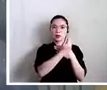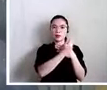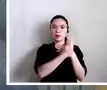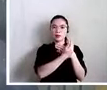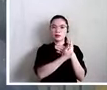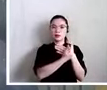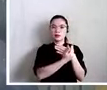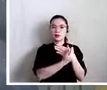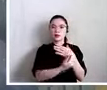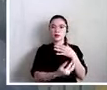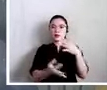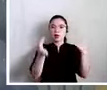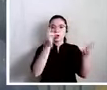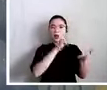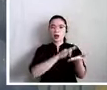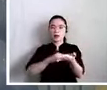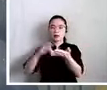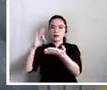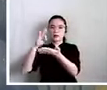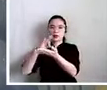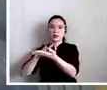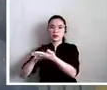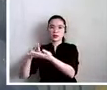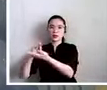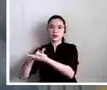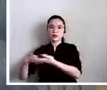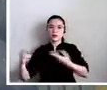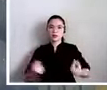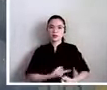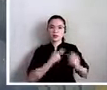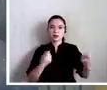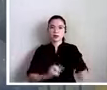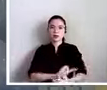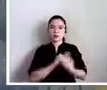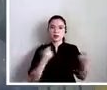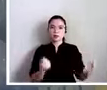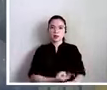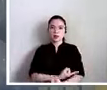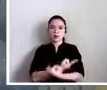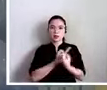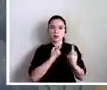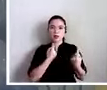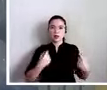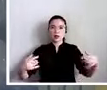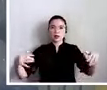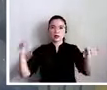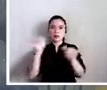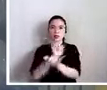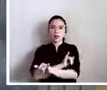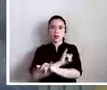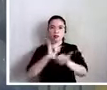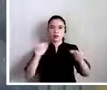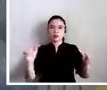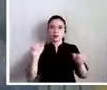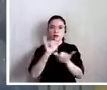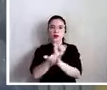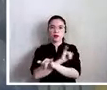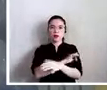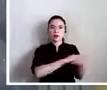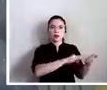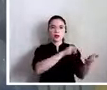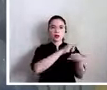bread, and forgive us such trespasses as we